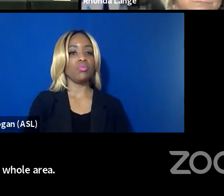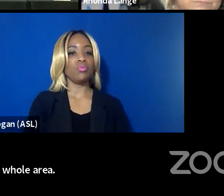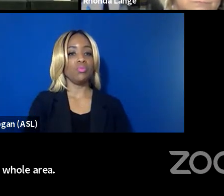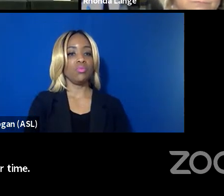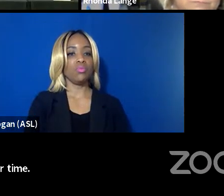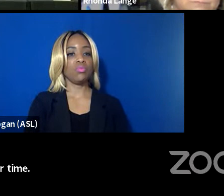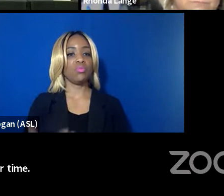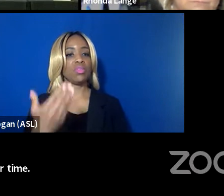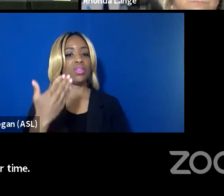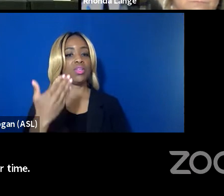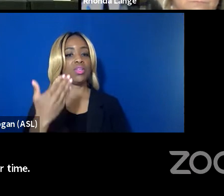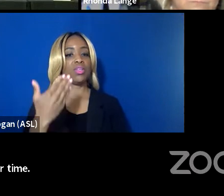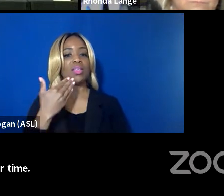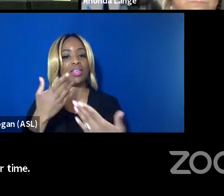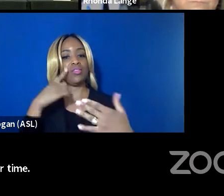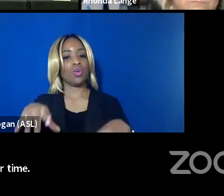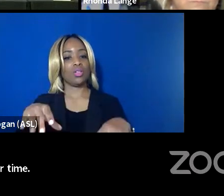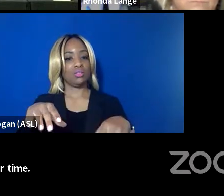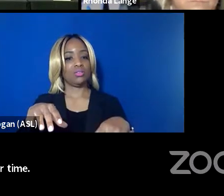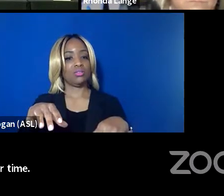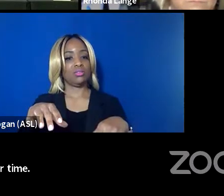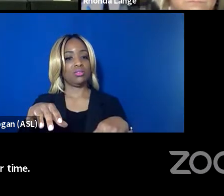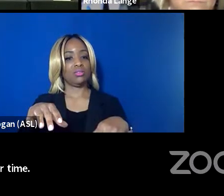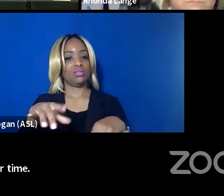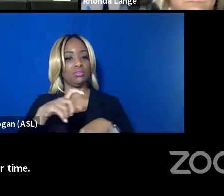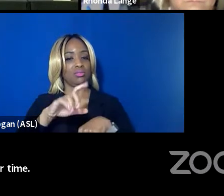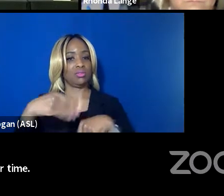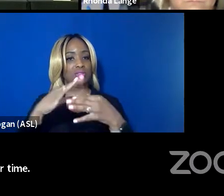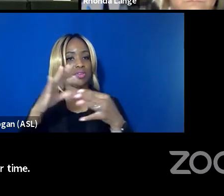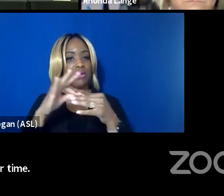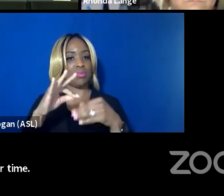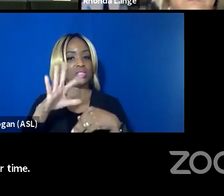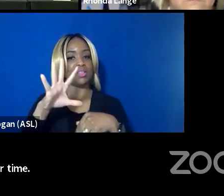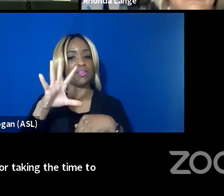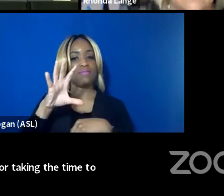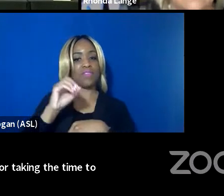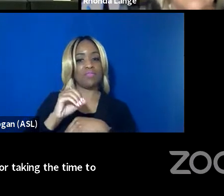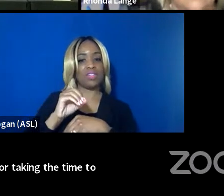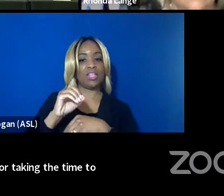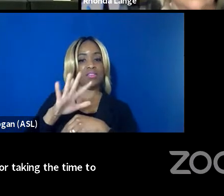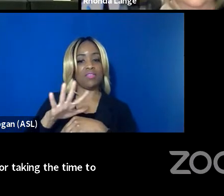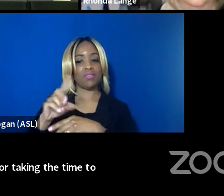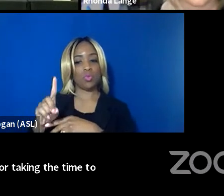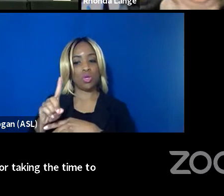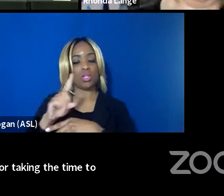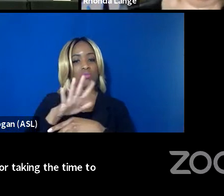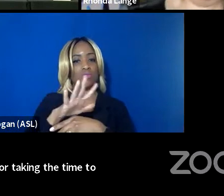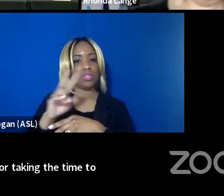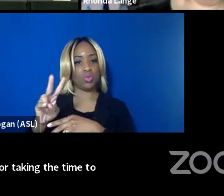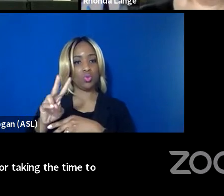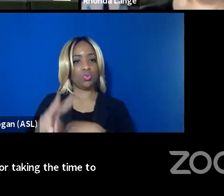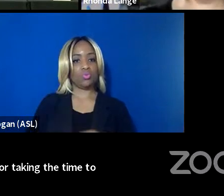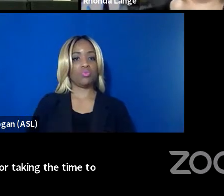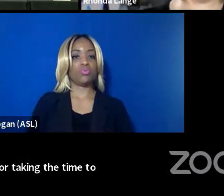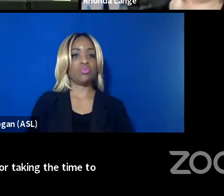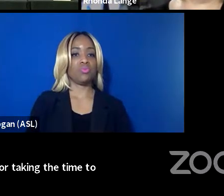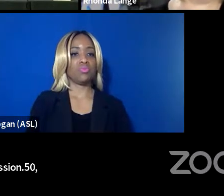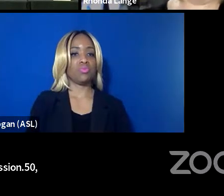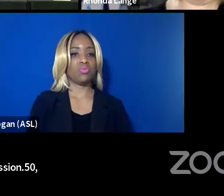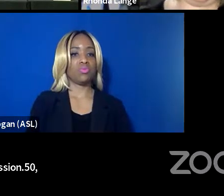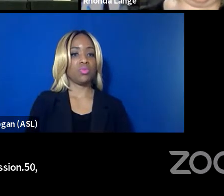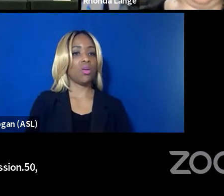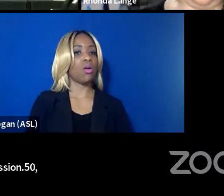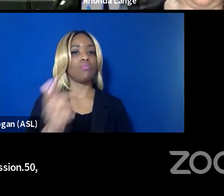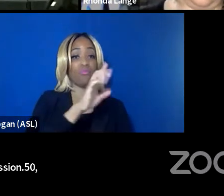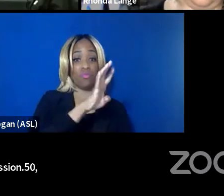Thank you for taking the time to address the commission. 50, 51, and 52, you're